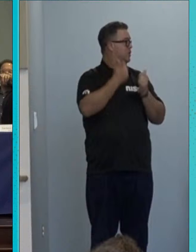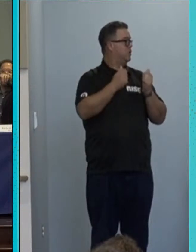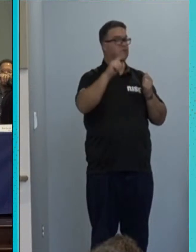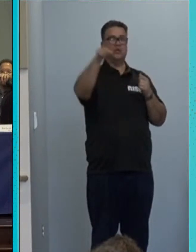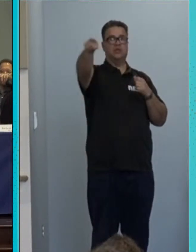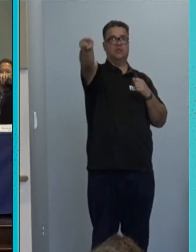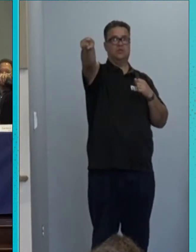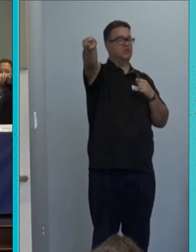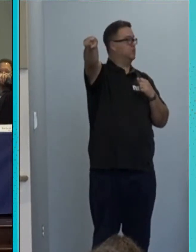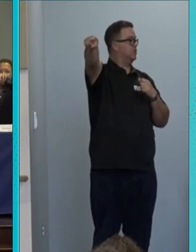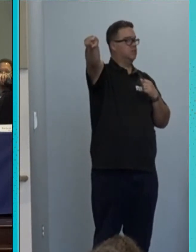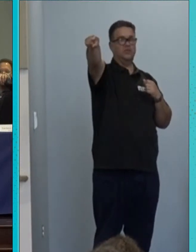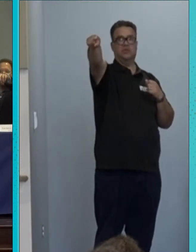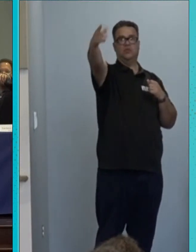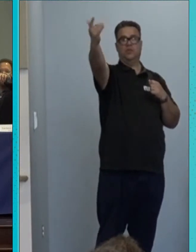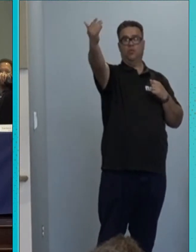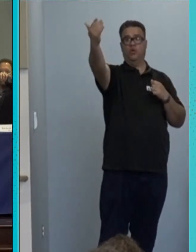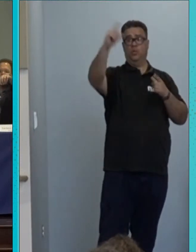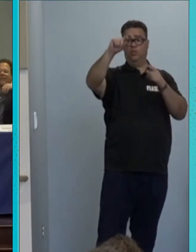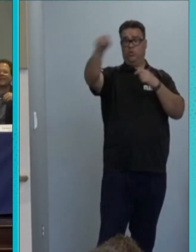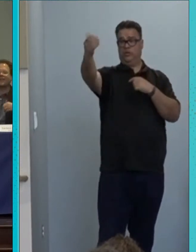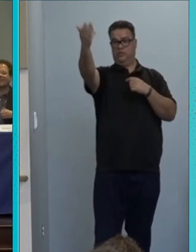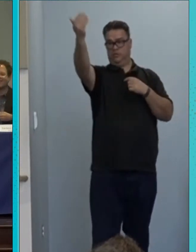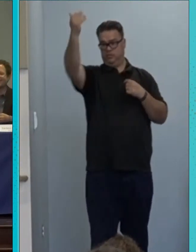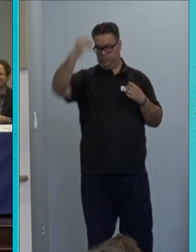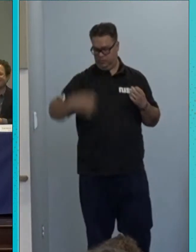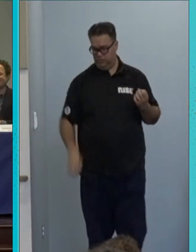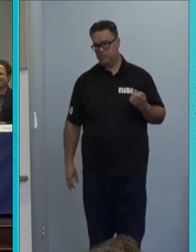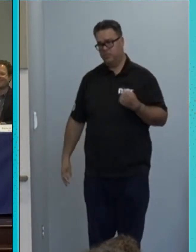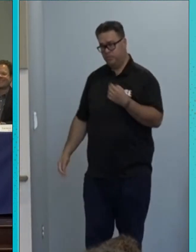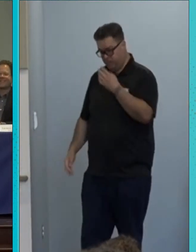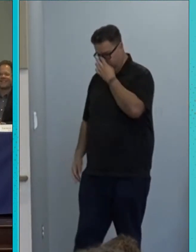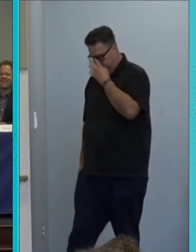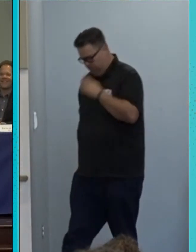have over there, we have one... Oh, one more question. One more question.